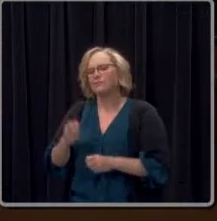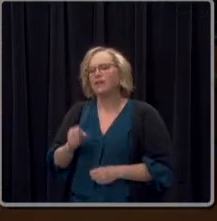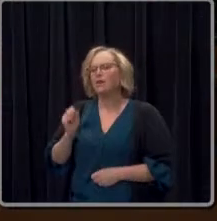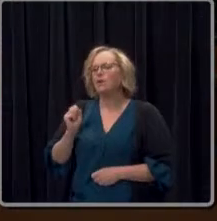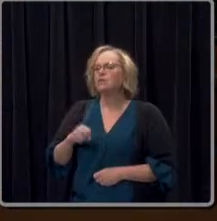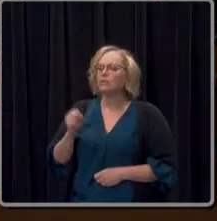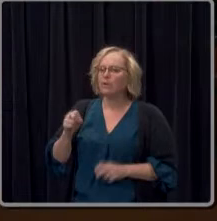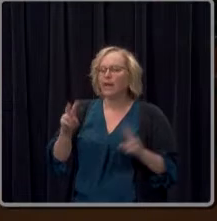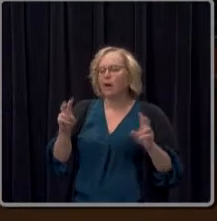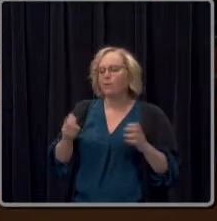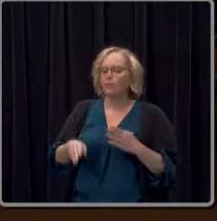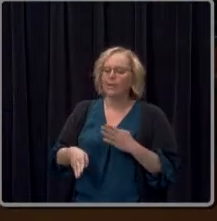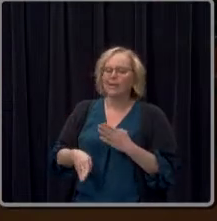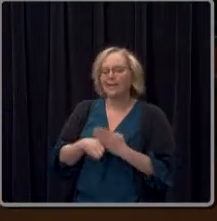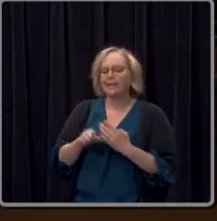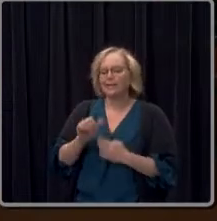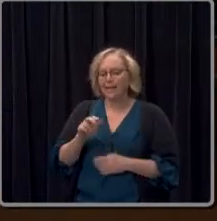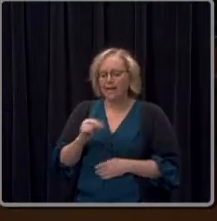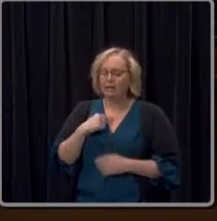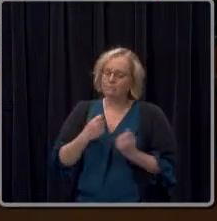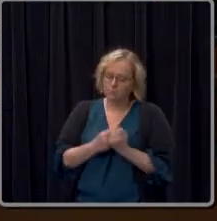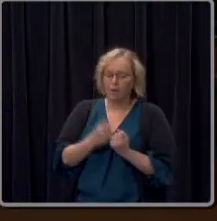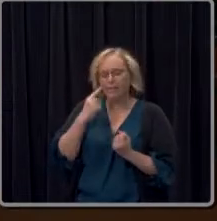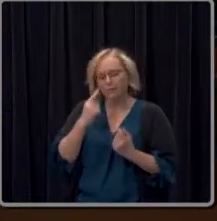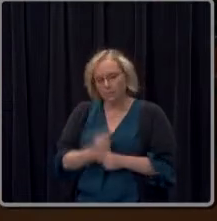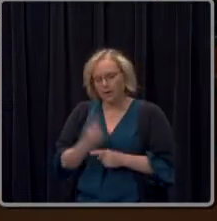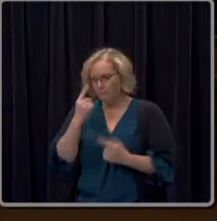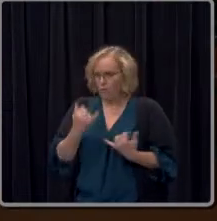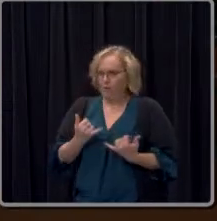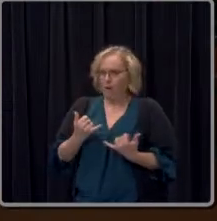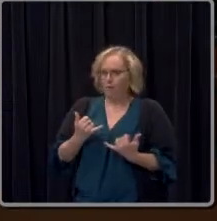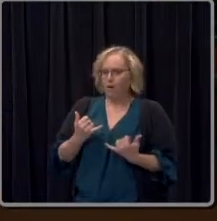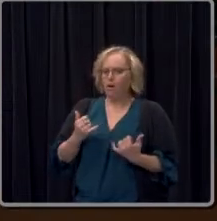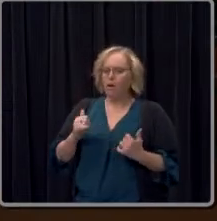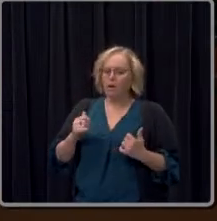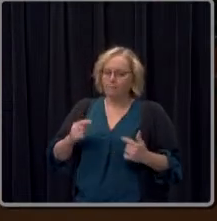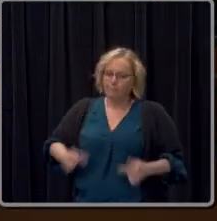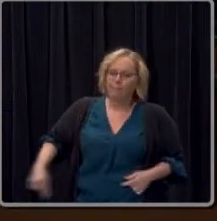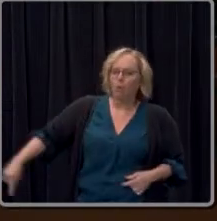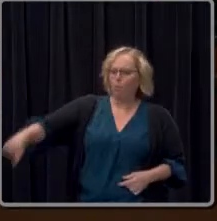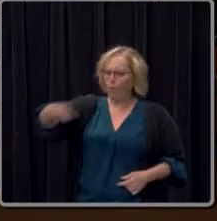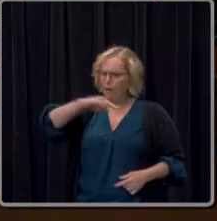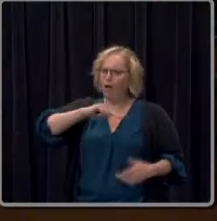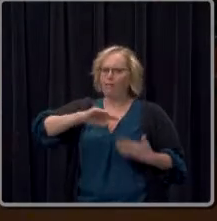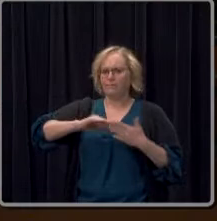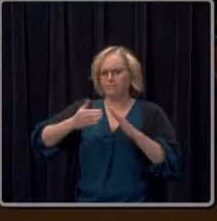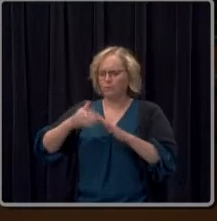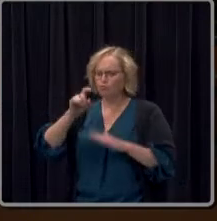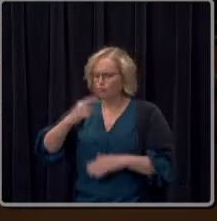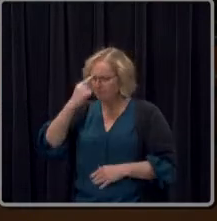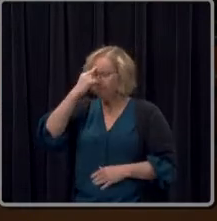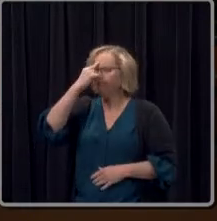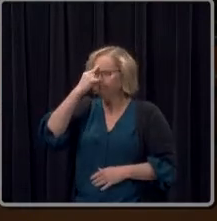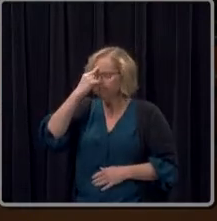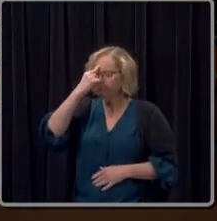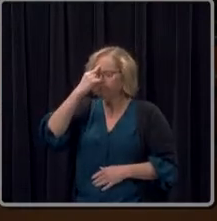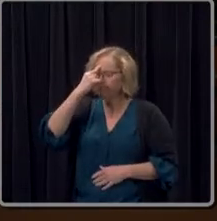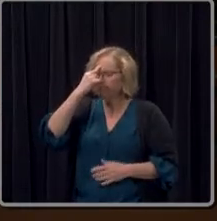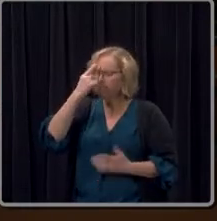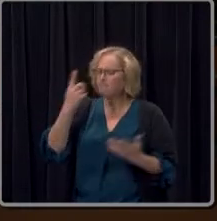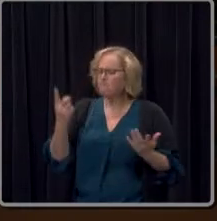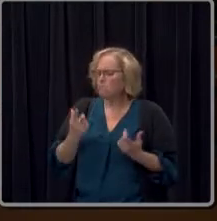I support it. I think it's right. I think we all as a community need to think about what can we do differently